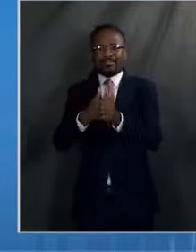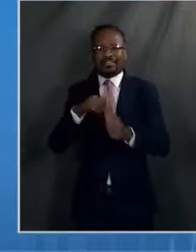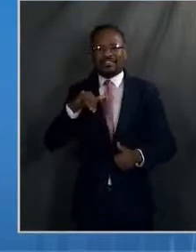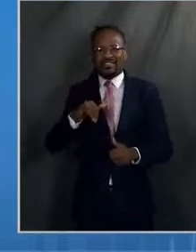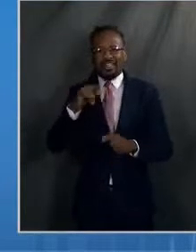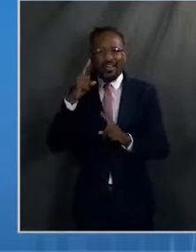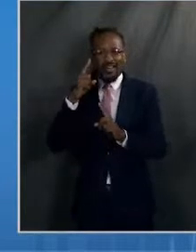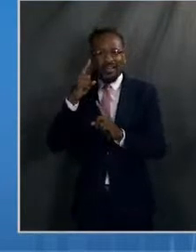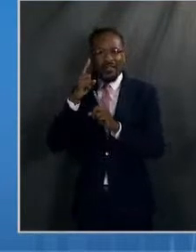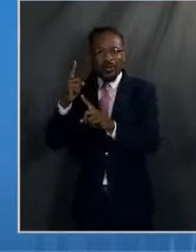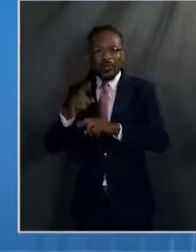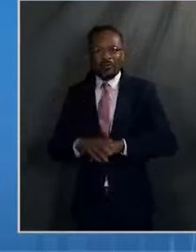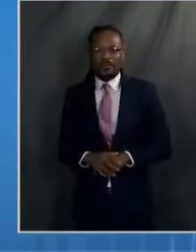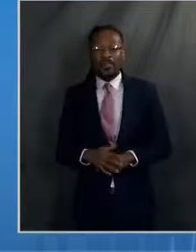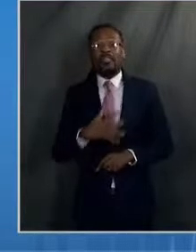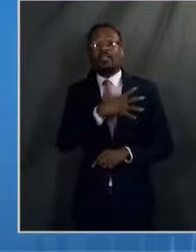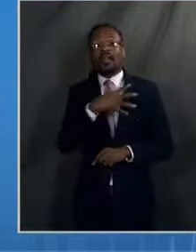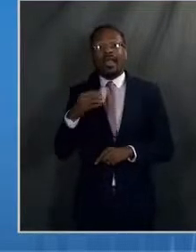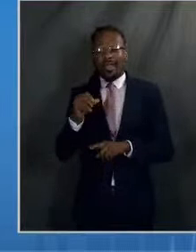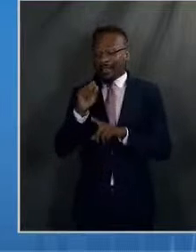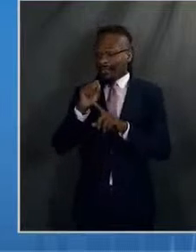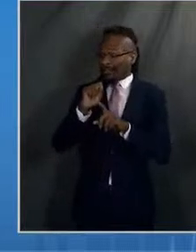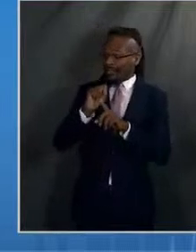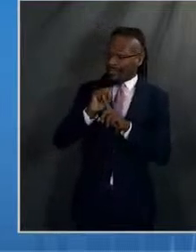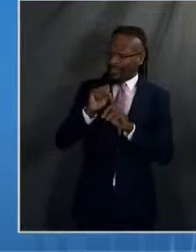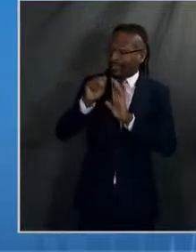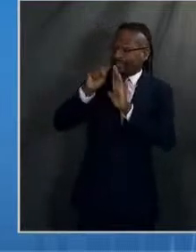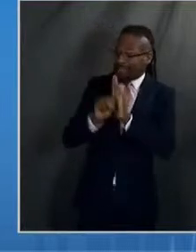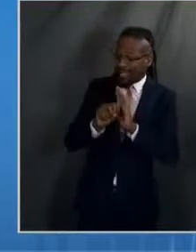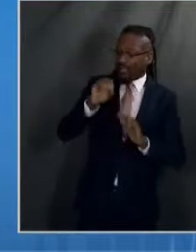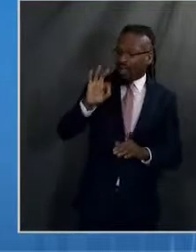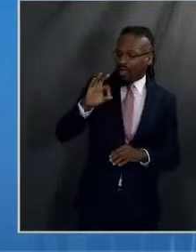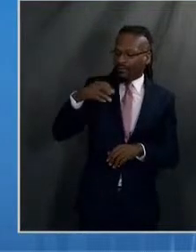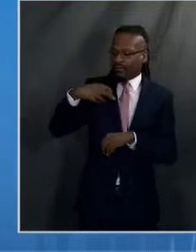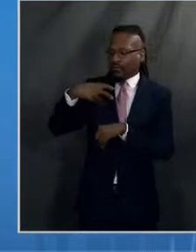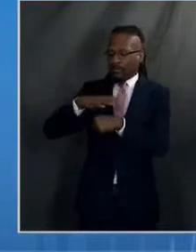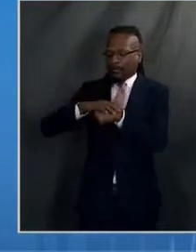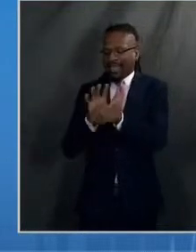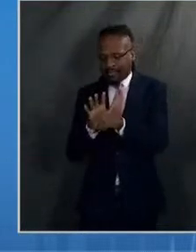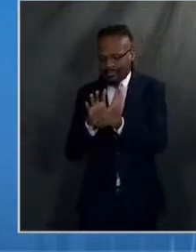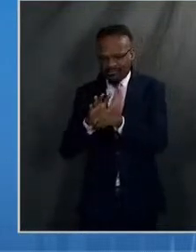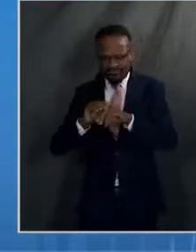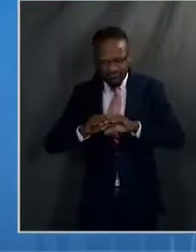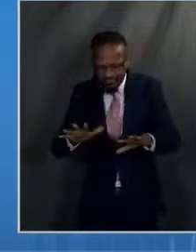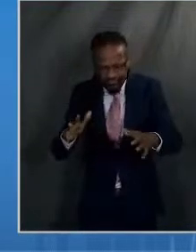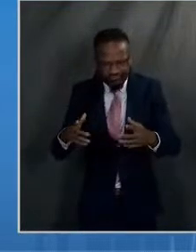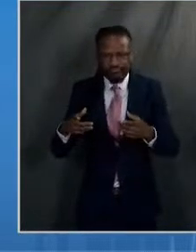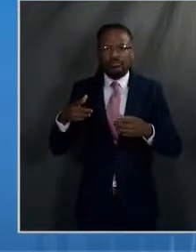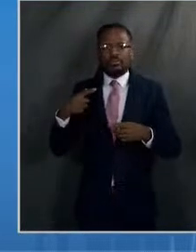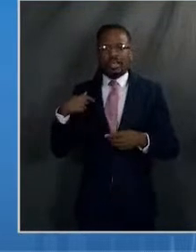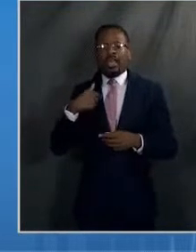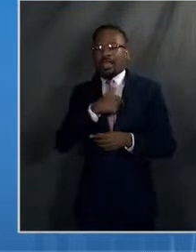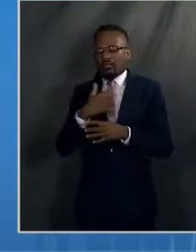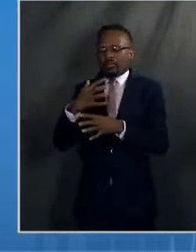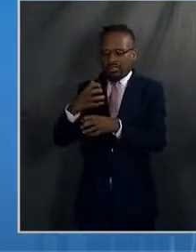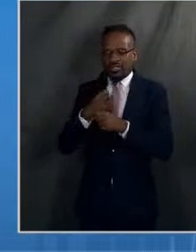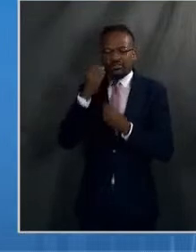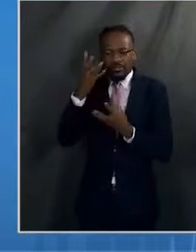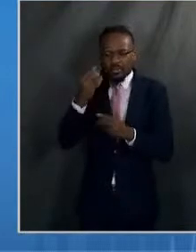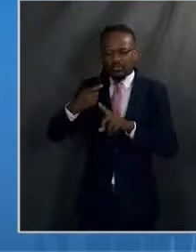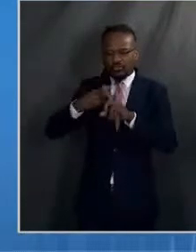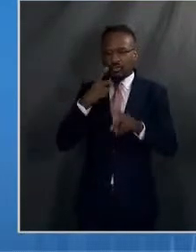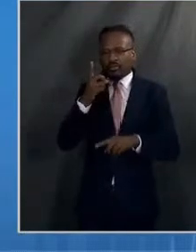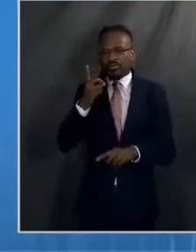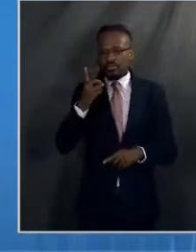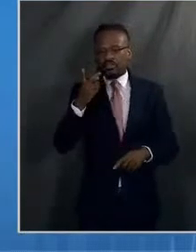also hear a state of the pandemic update from Dr. Walensky and an update on the latest science from Dr. Fauci. We will then open it